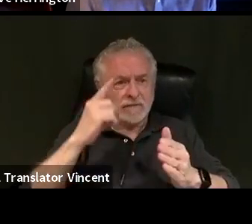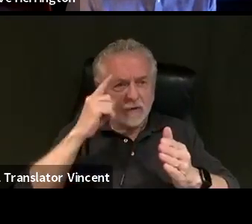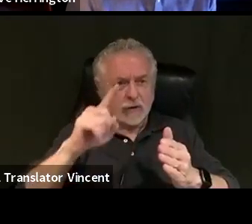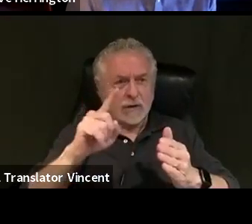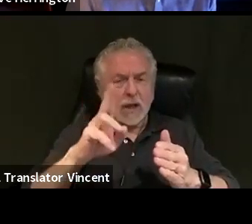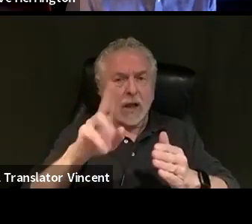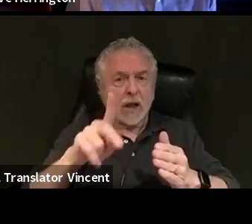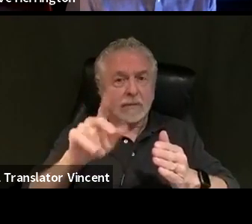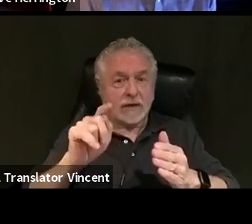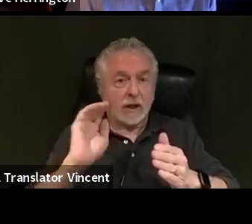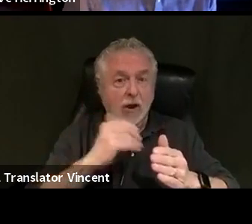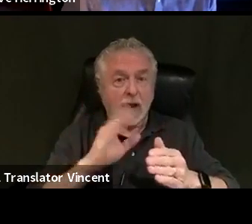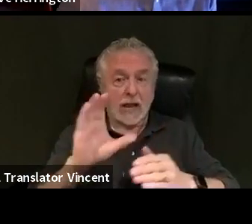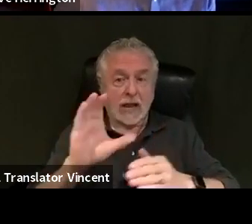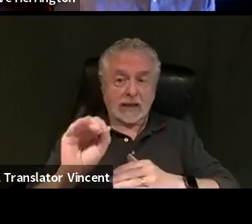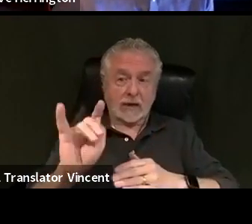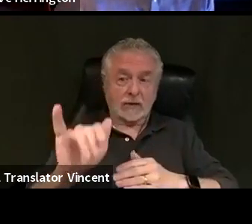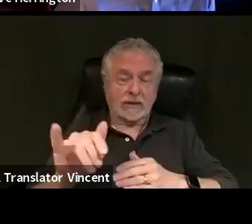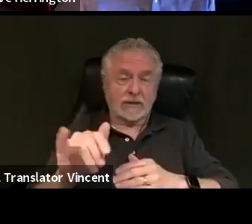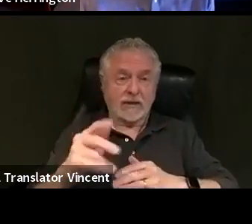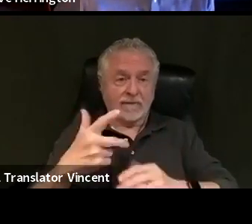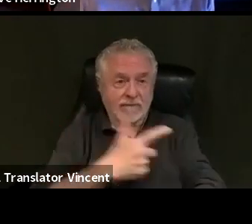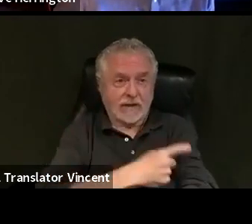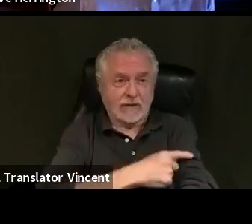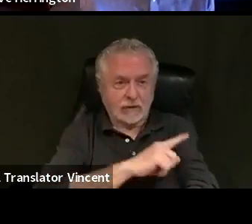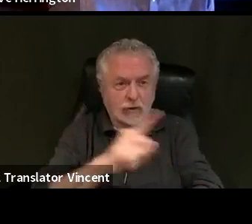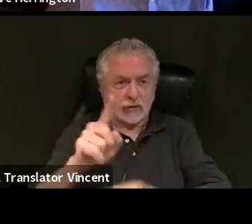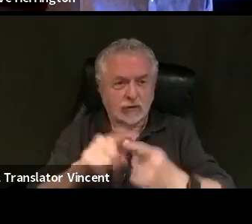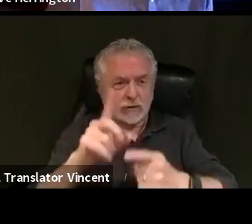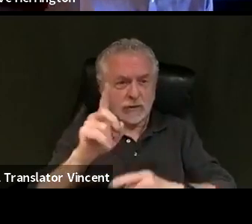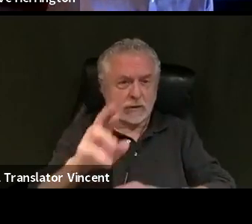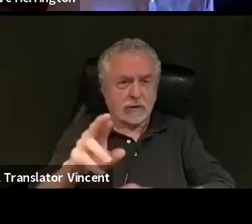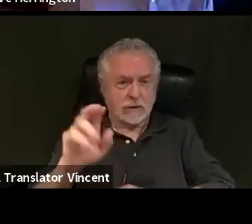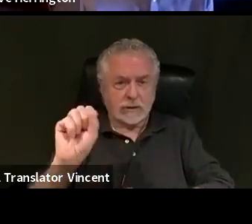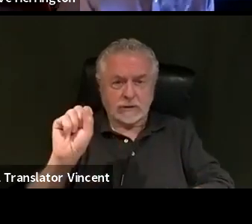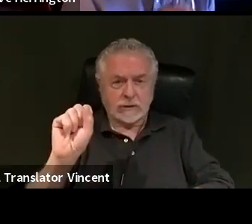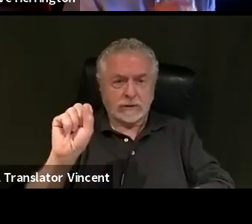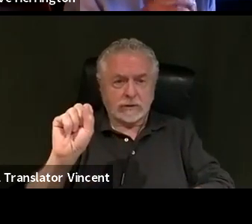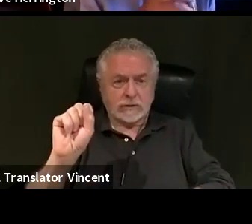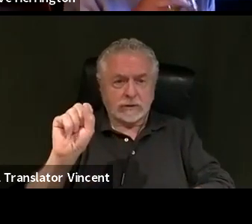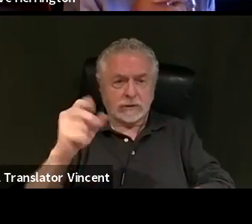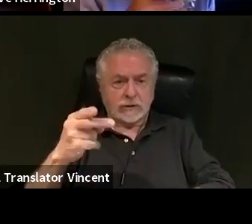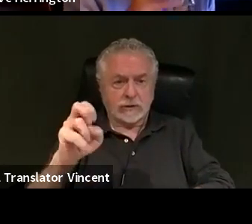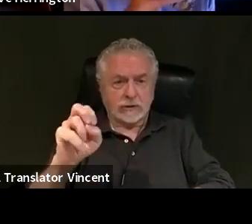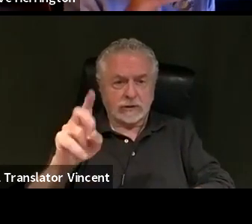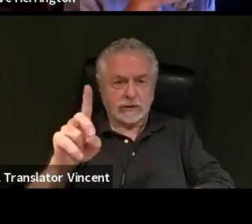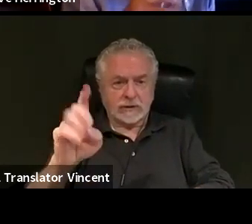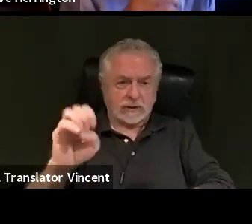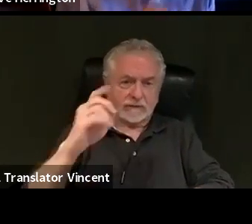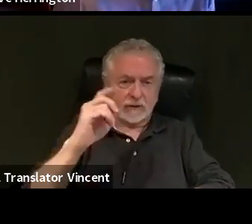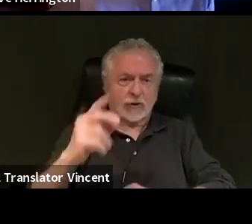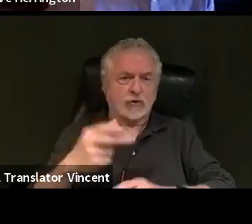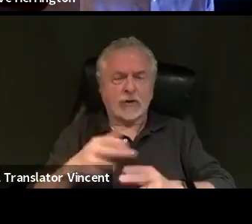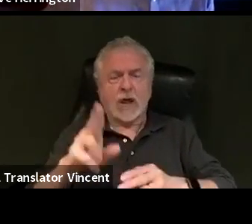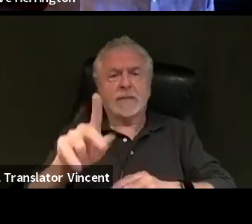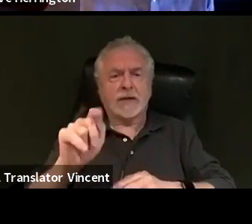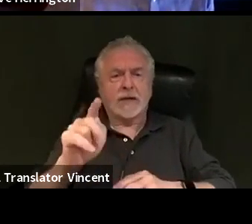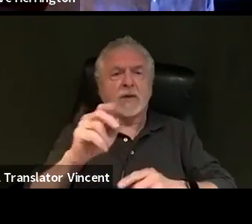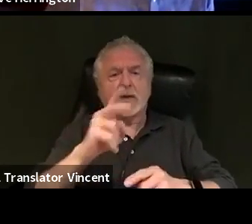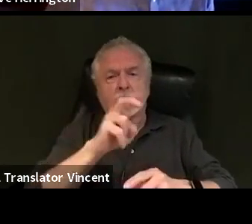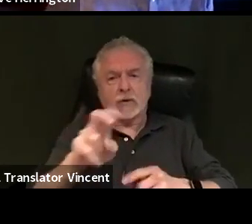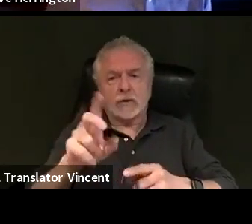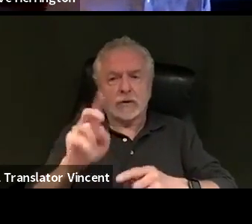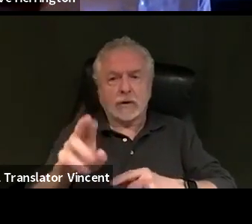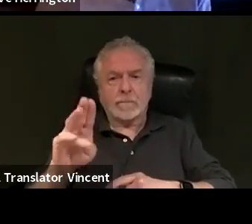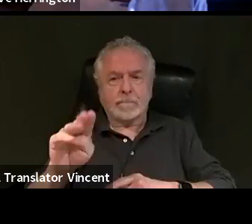an update on the county's vaccination efforts, let's go to Dr. Shende for a quick update, and then we'll go to